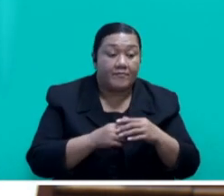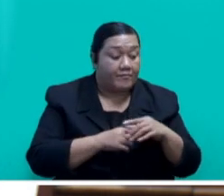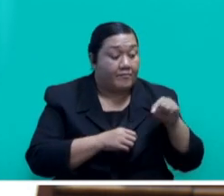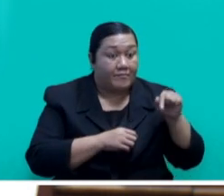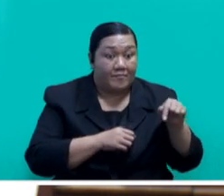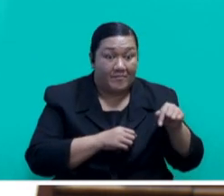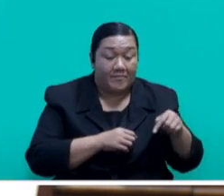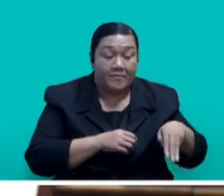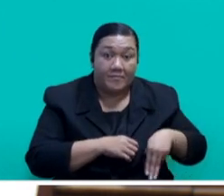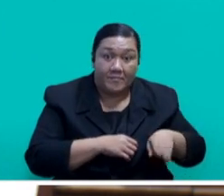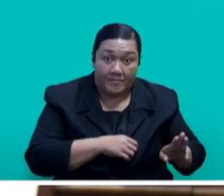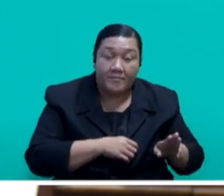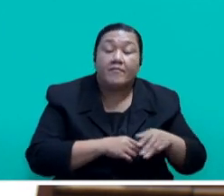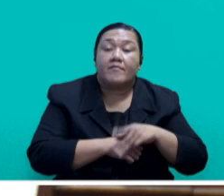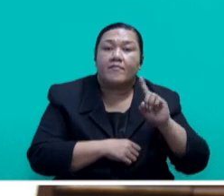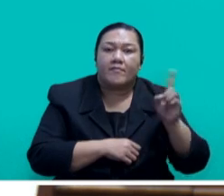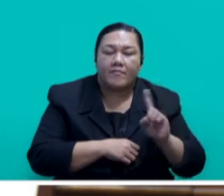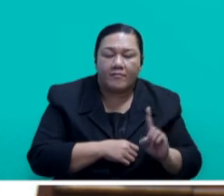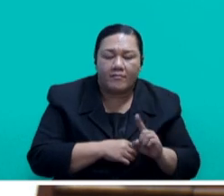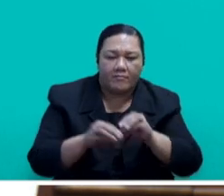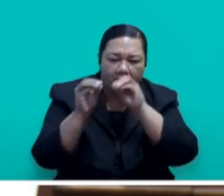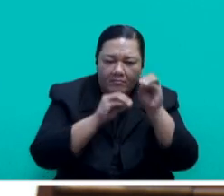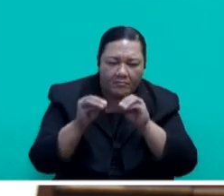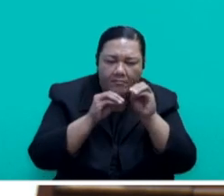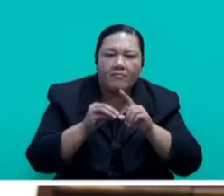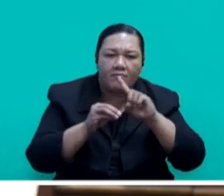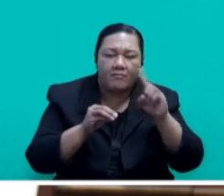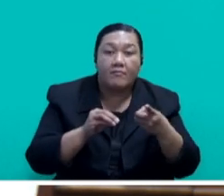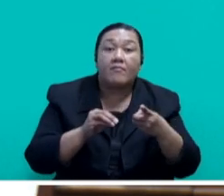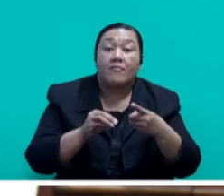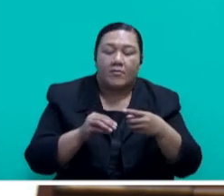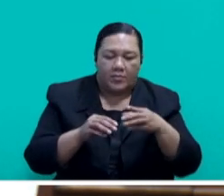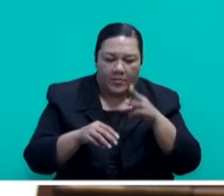system that gives the public an avenue